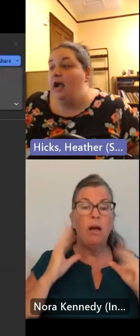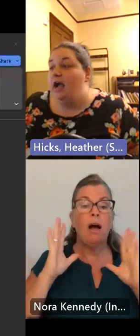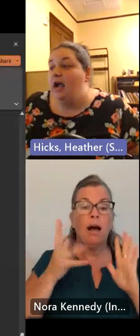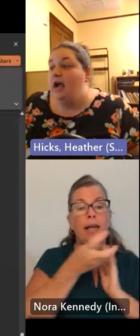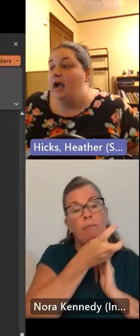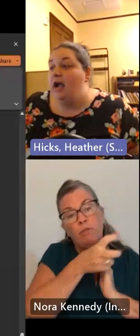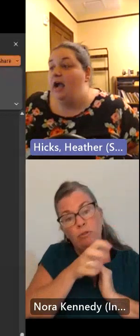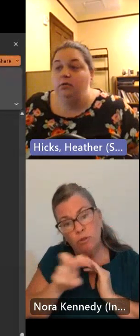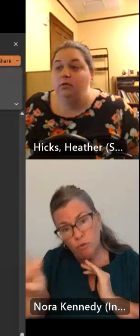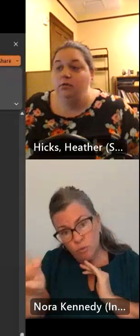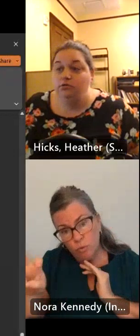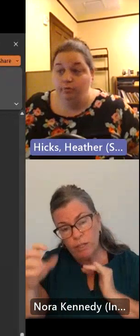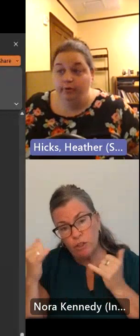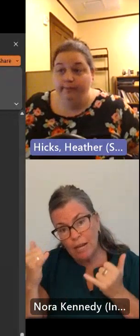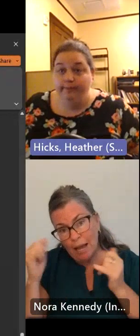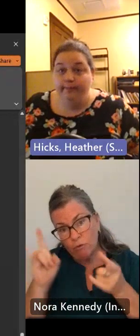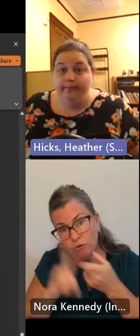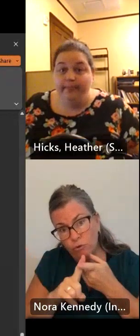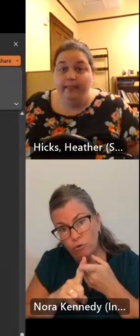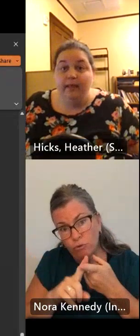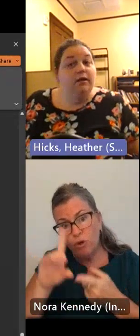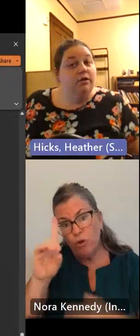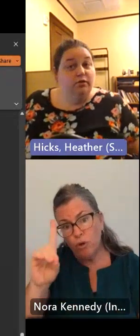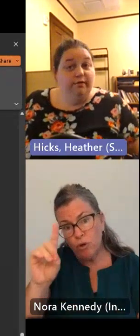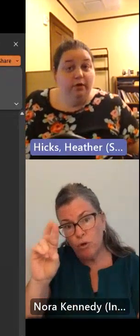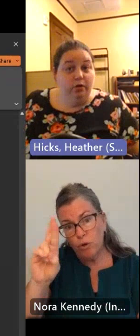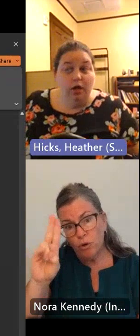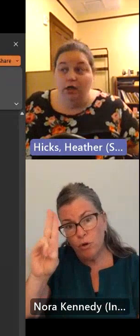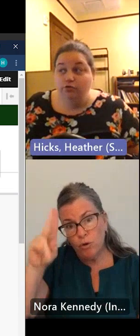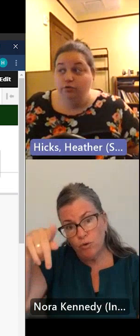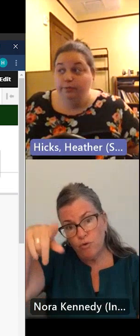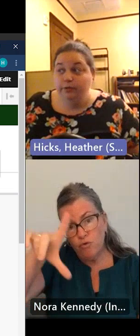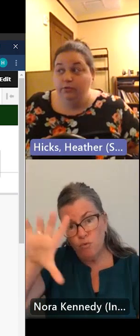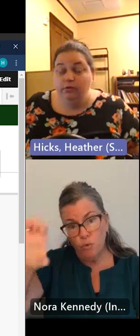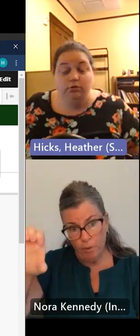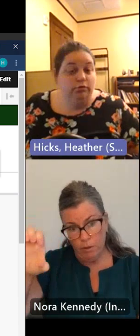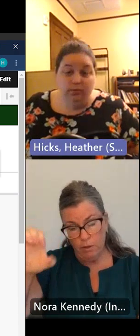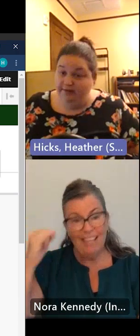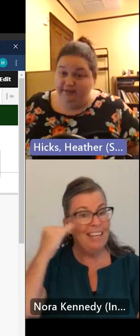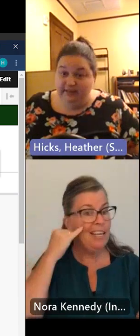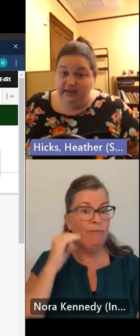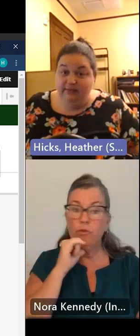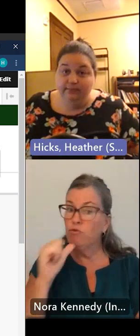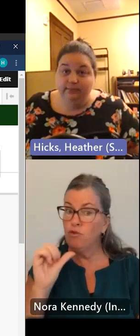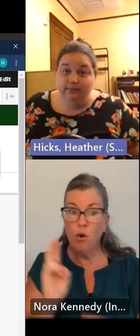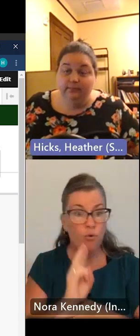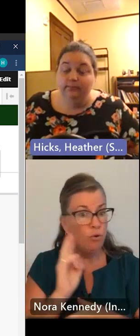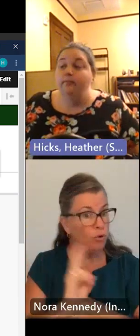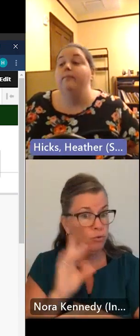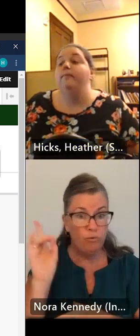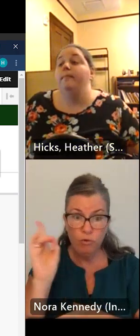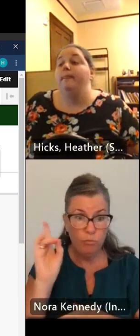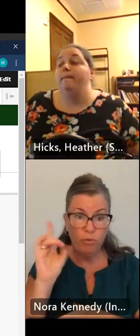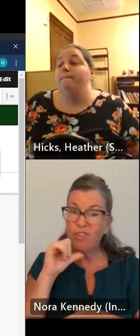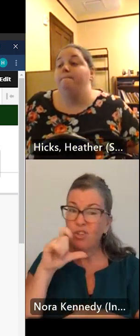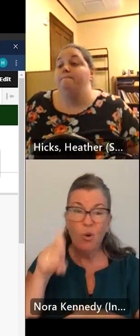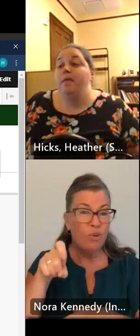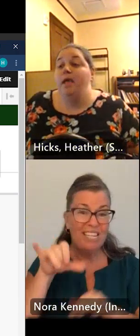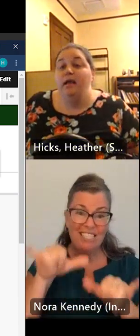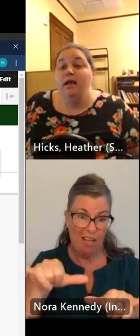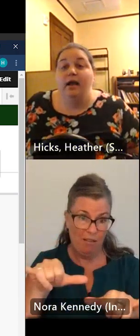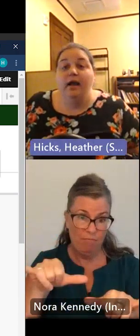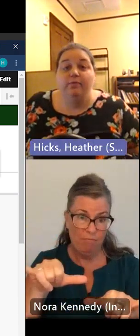switch to Drupal. So if you're not a Drupal user, you don't have to stay.